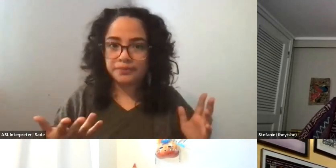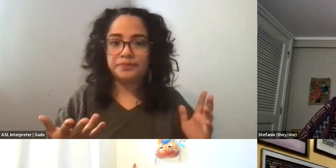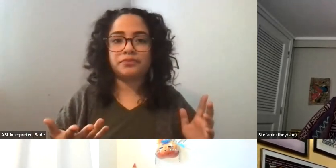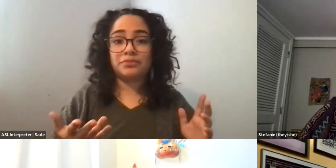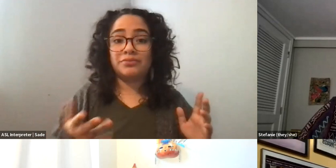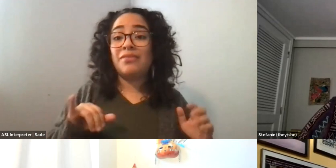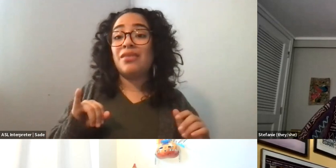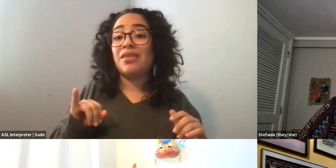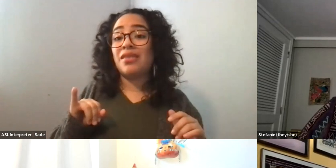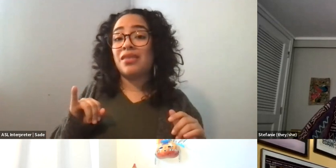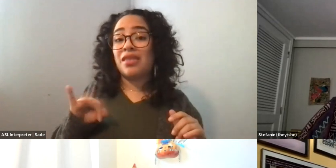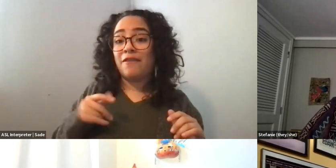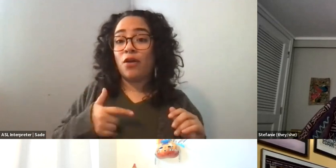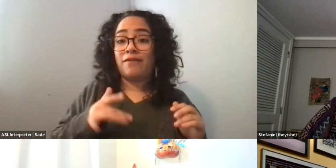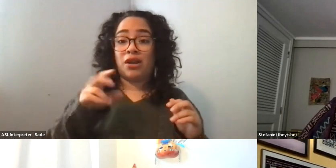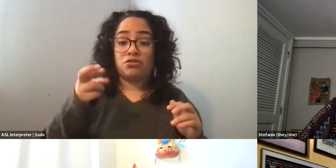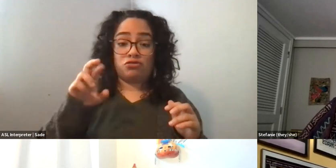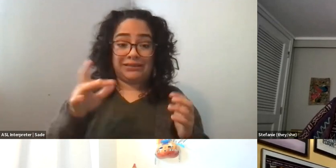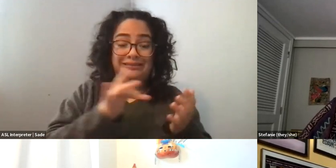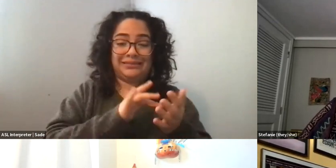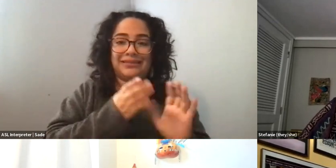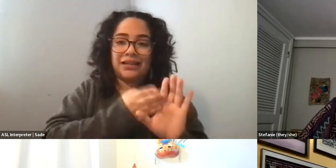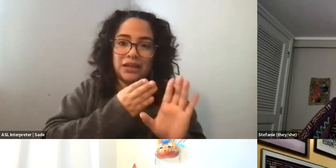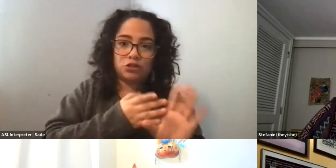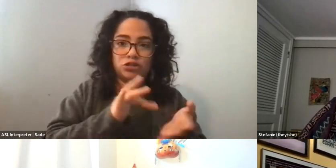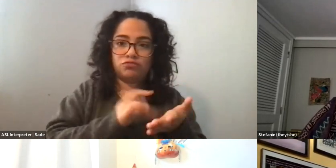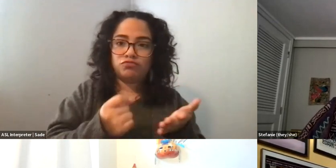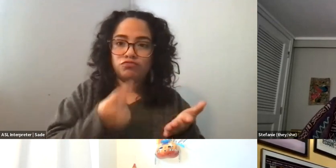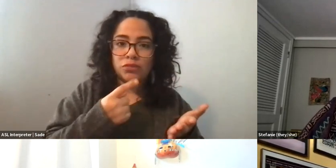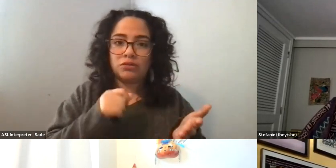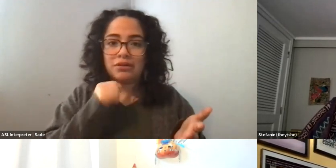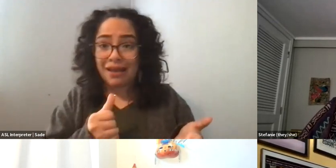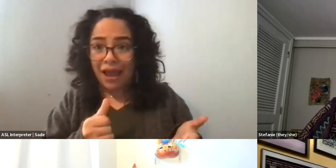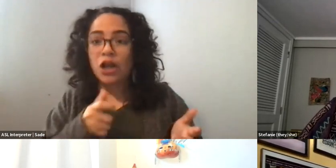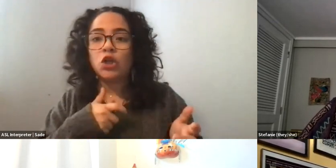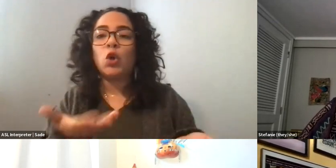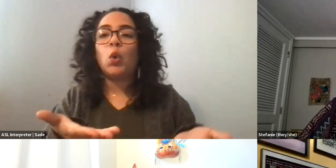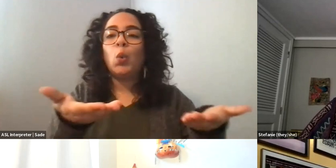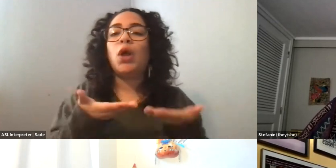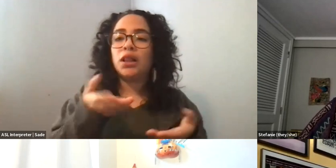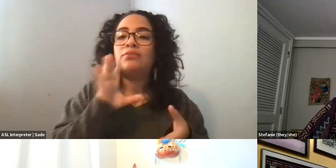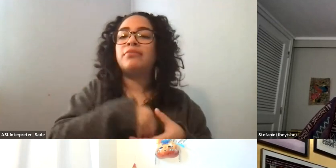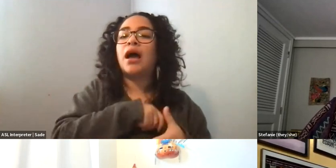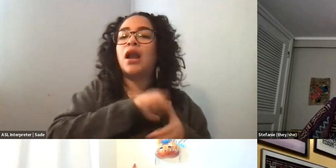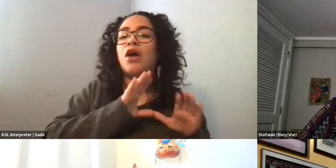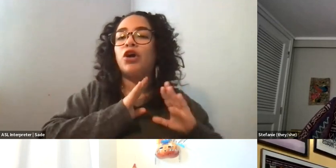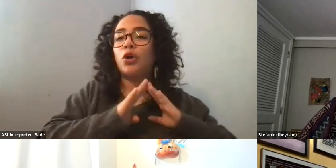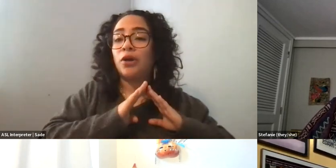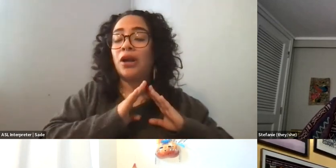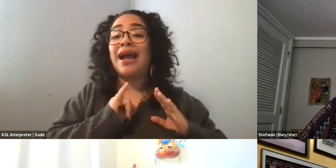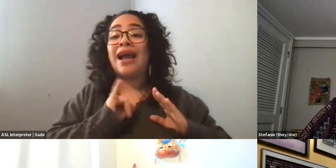if you take psychiatric drugs or you don't take psychiatric drugs, you're welcome to be a part of our community. And if you